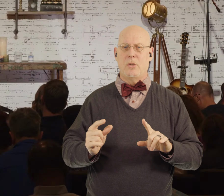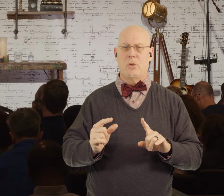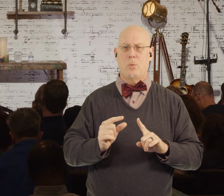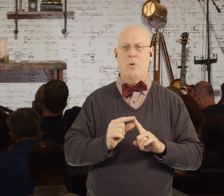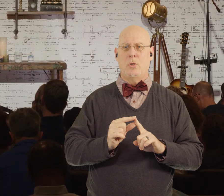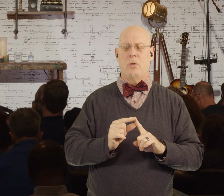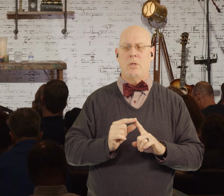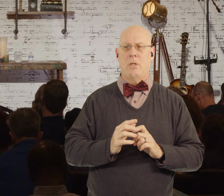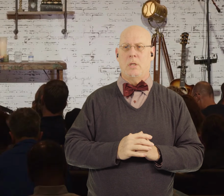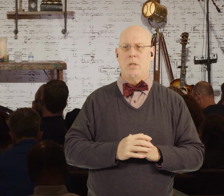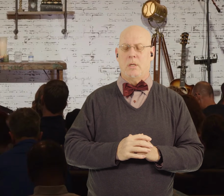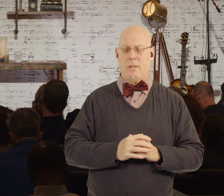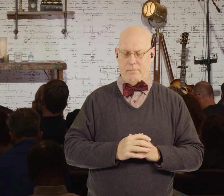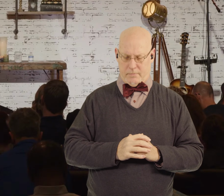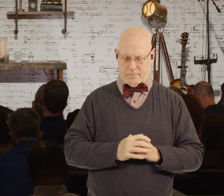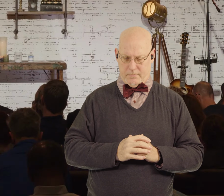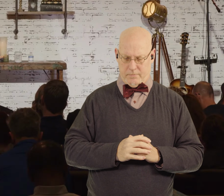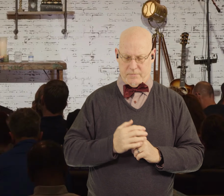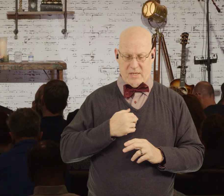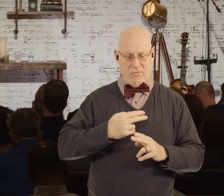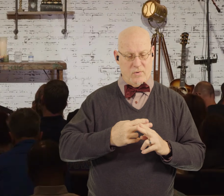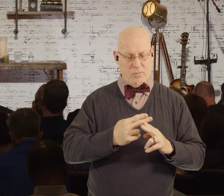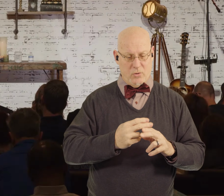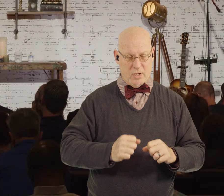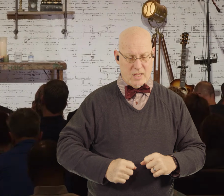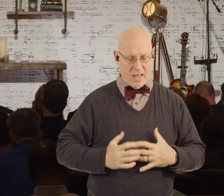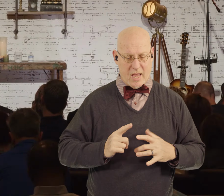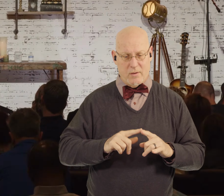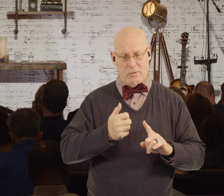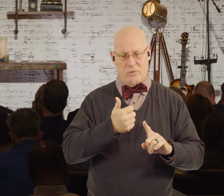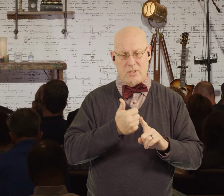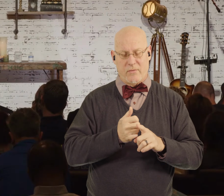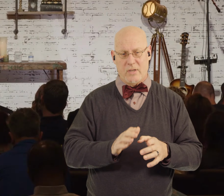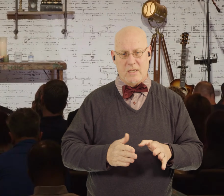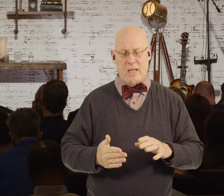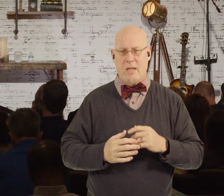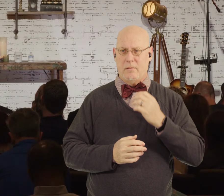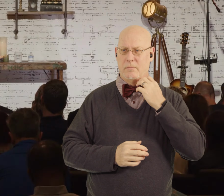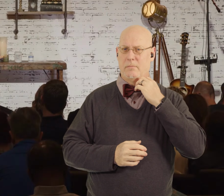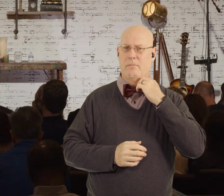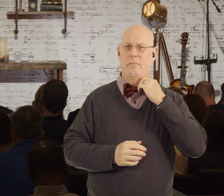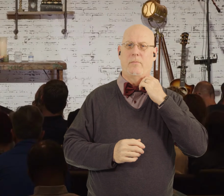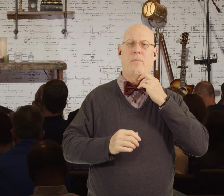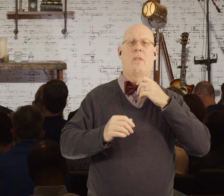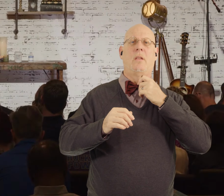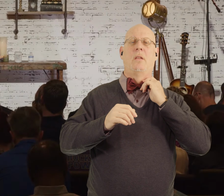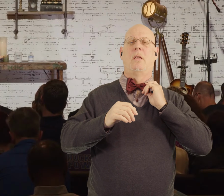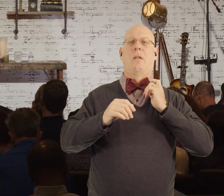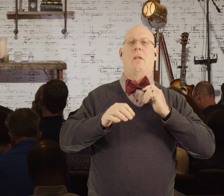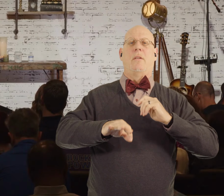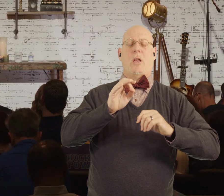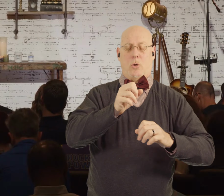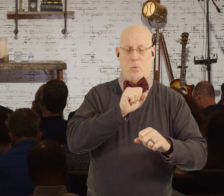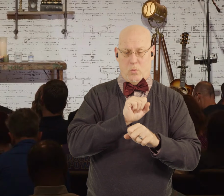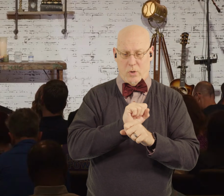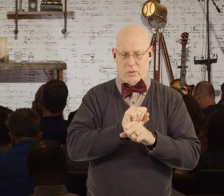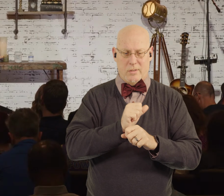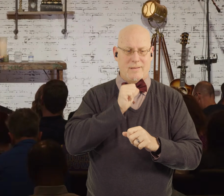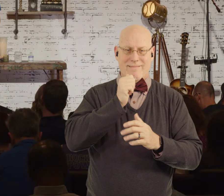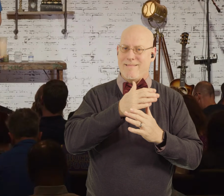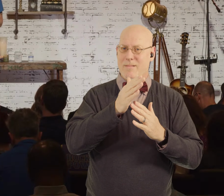Death is the word. You have a reputation of being alive, but you are dead. I have found your